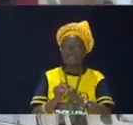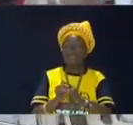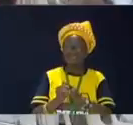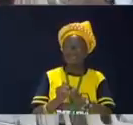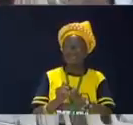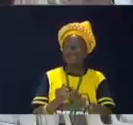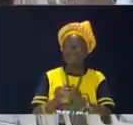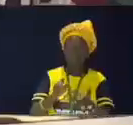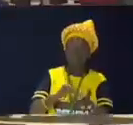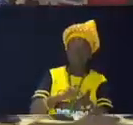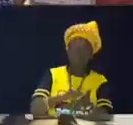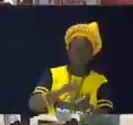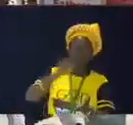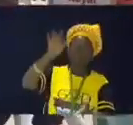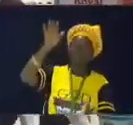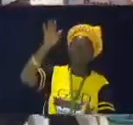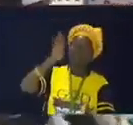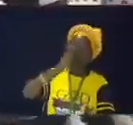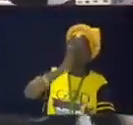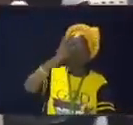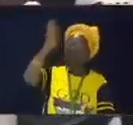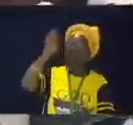Glory be to God.